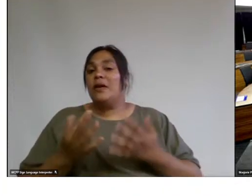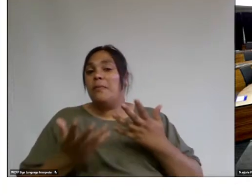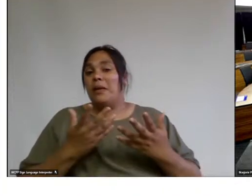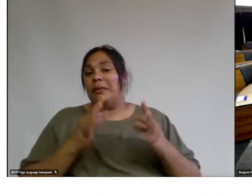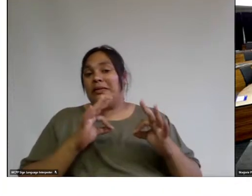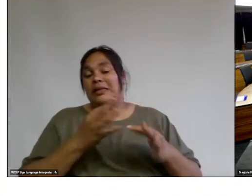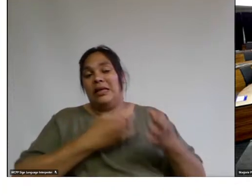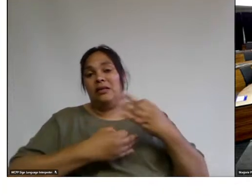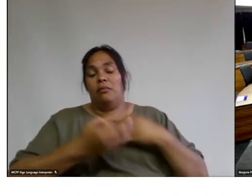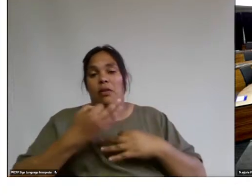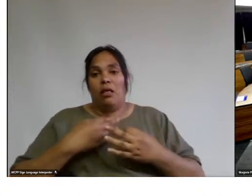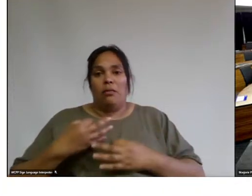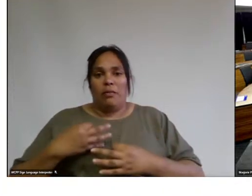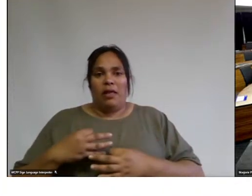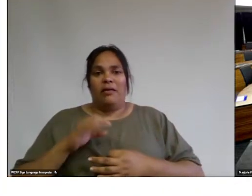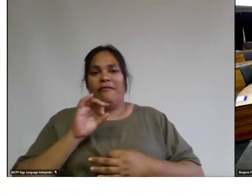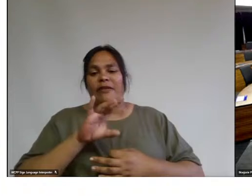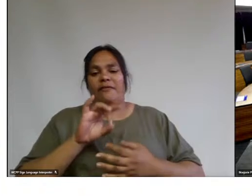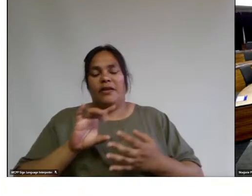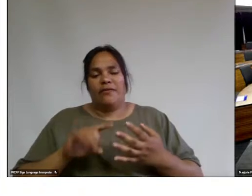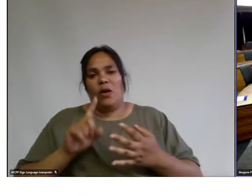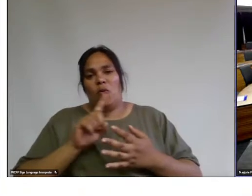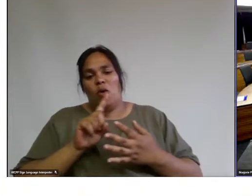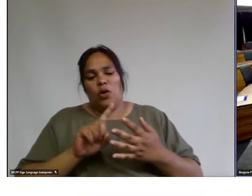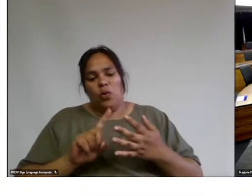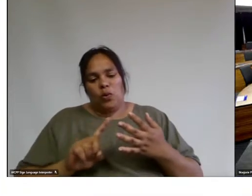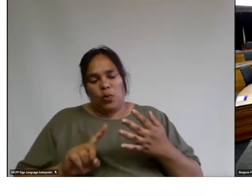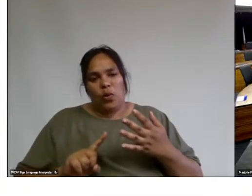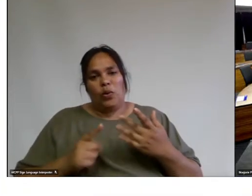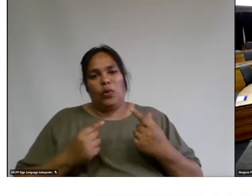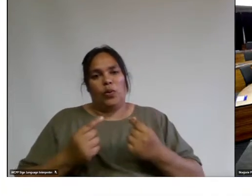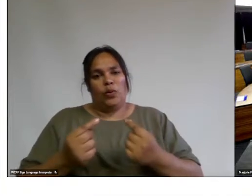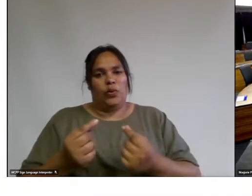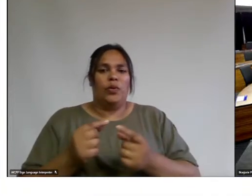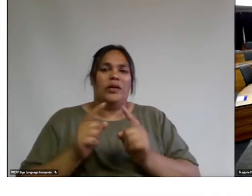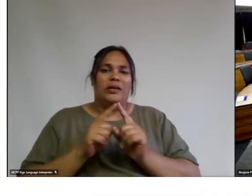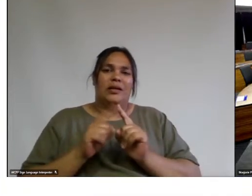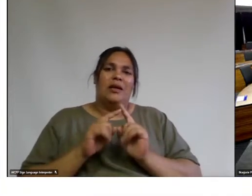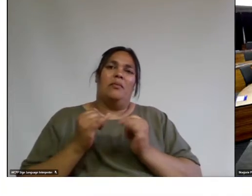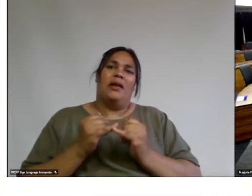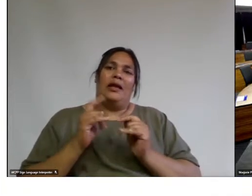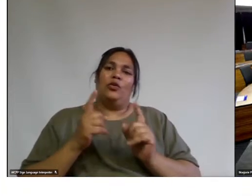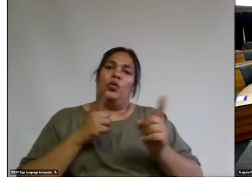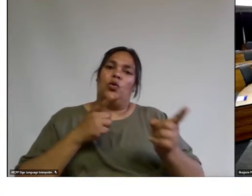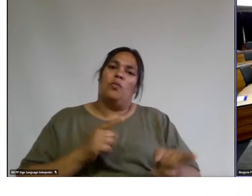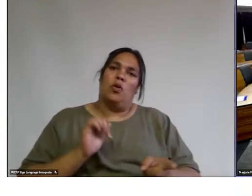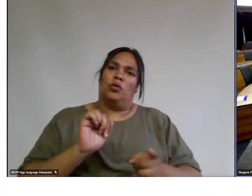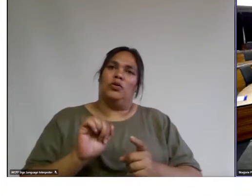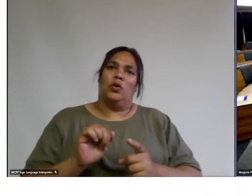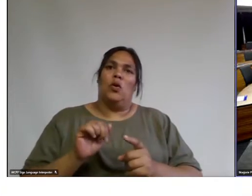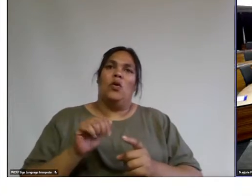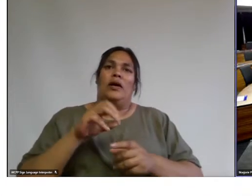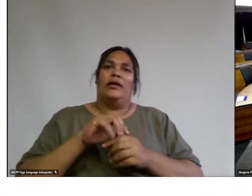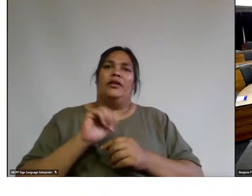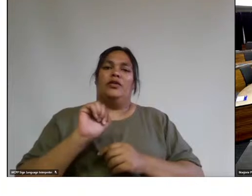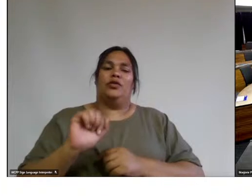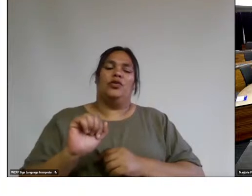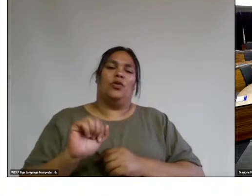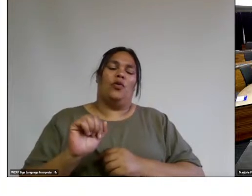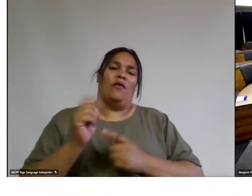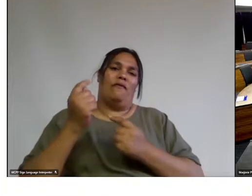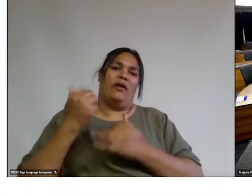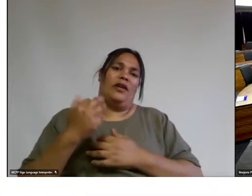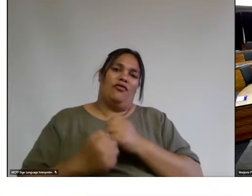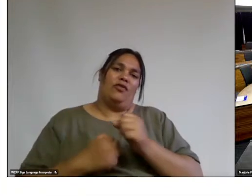an explanation of what would have been these sort of demands in this particular financial